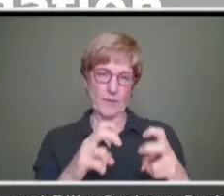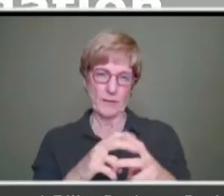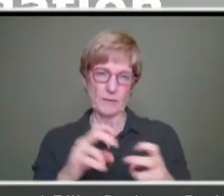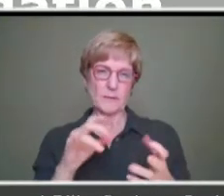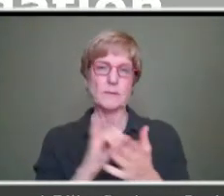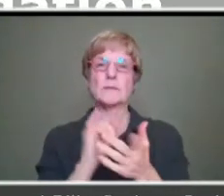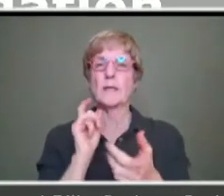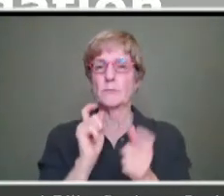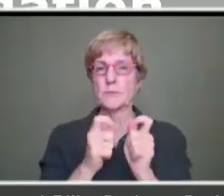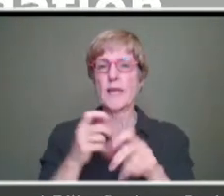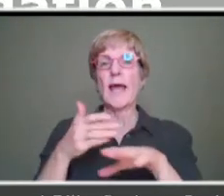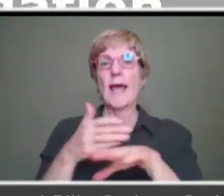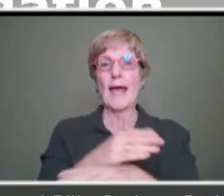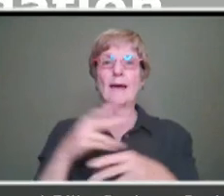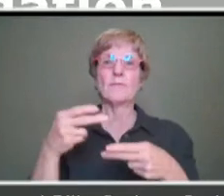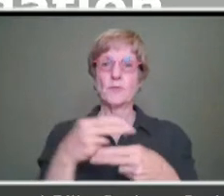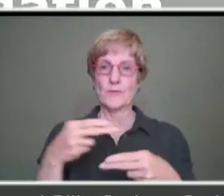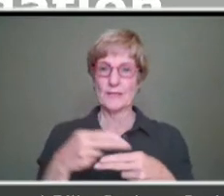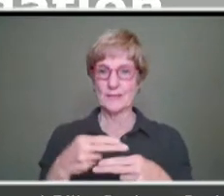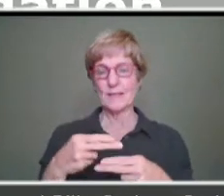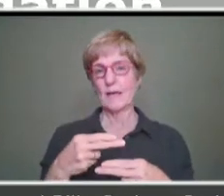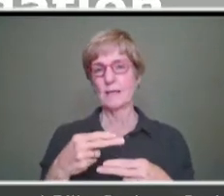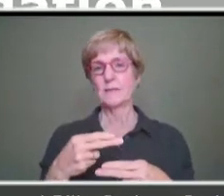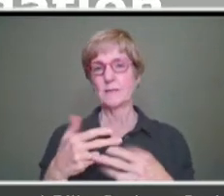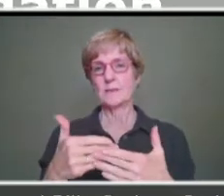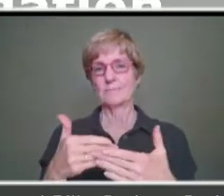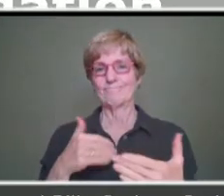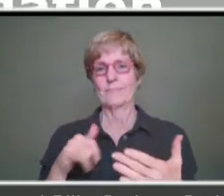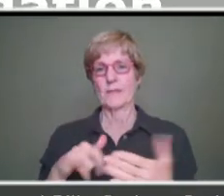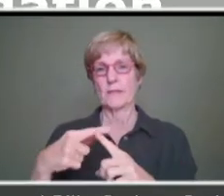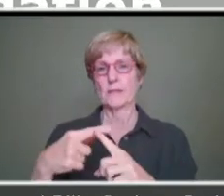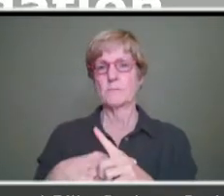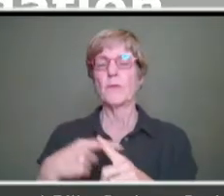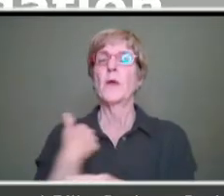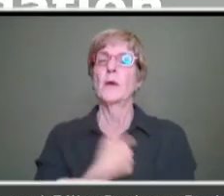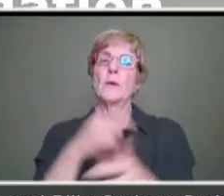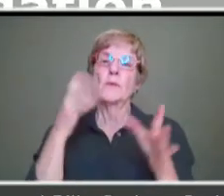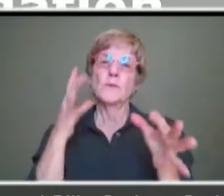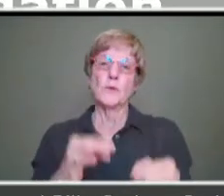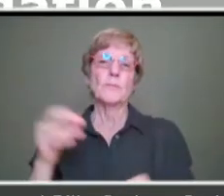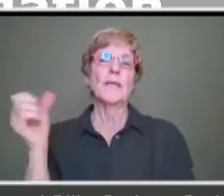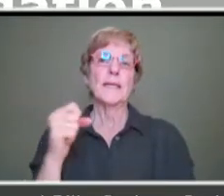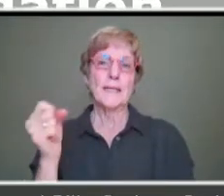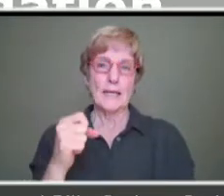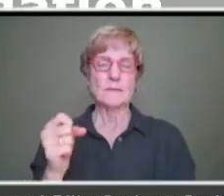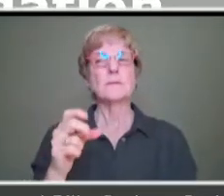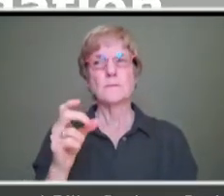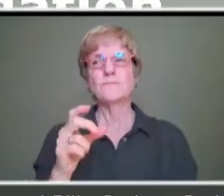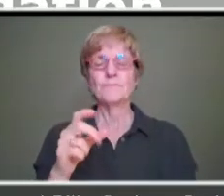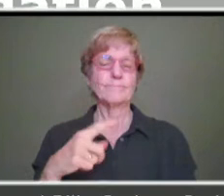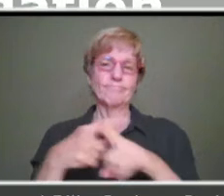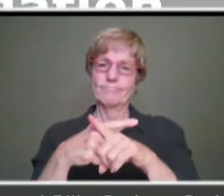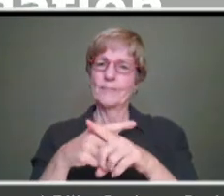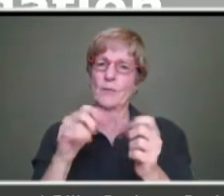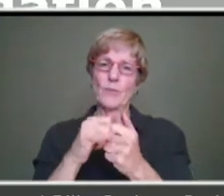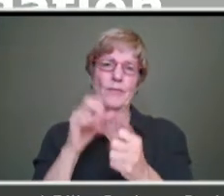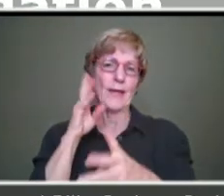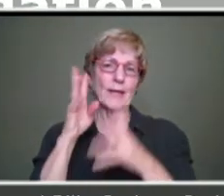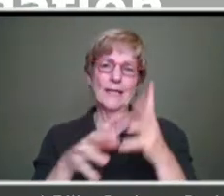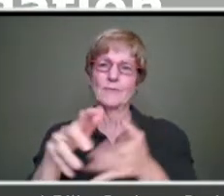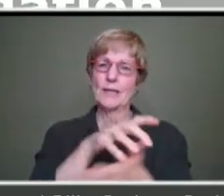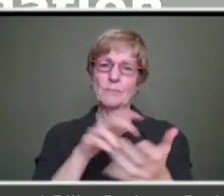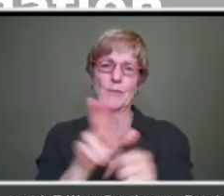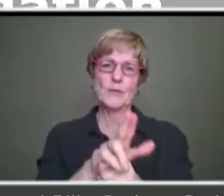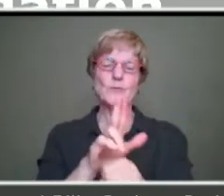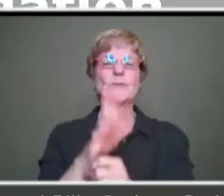after we put the slides together early on uh this month we did determine that it was in inconsistent with that Innovation mixed use mainly because